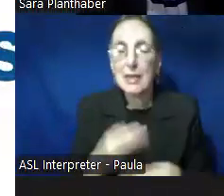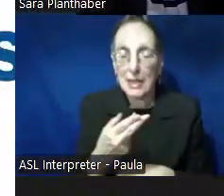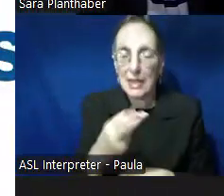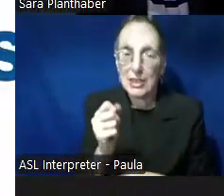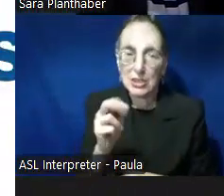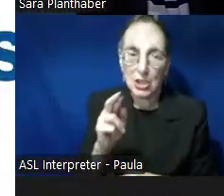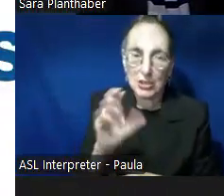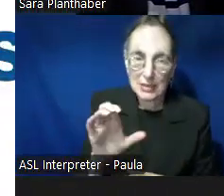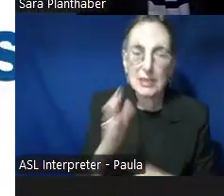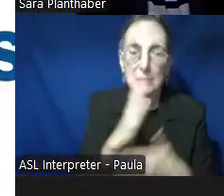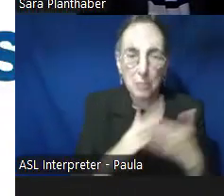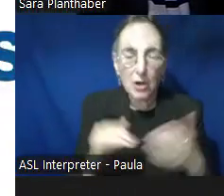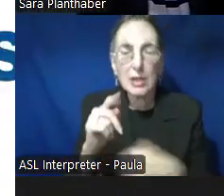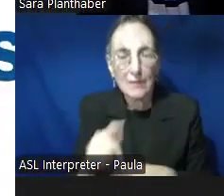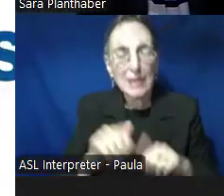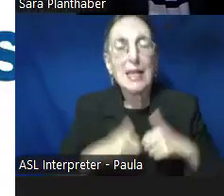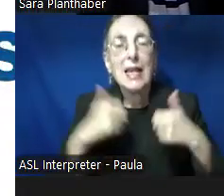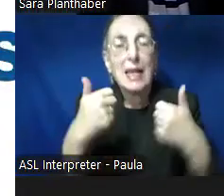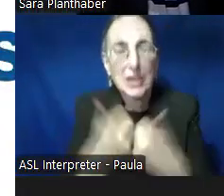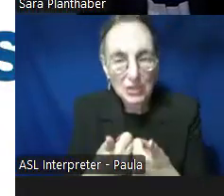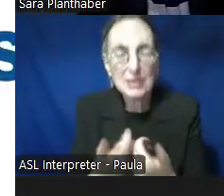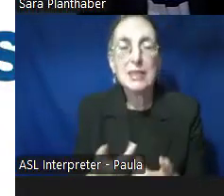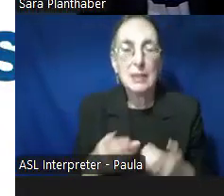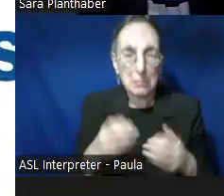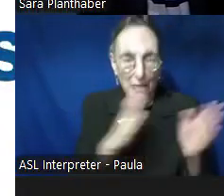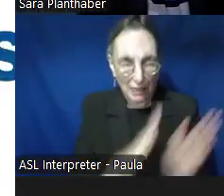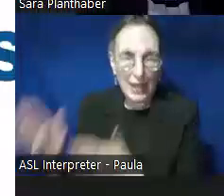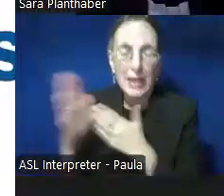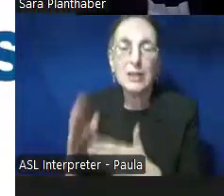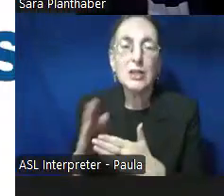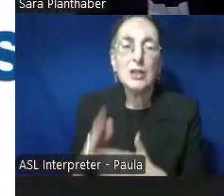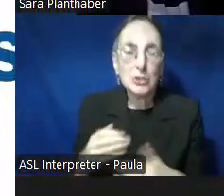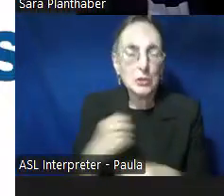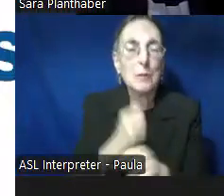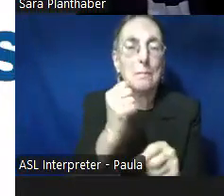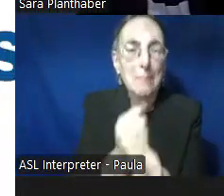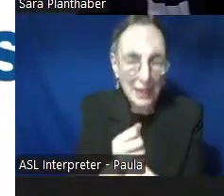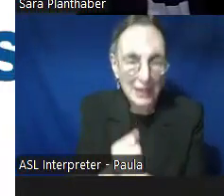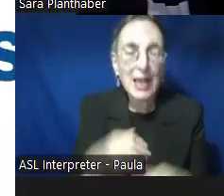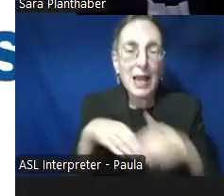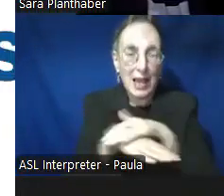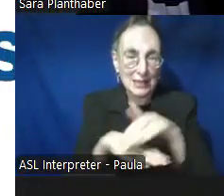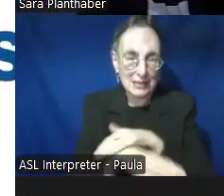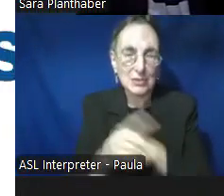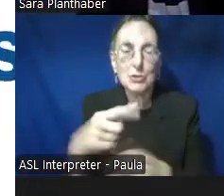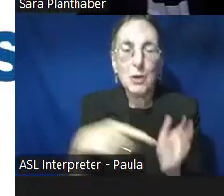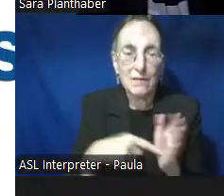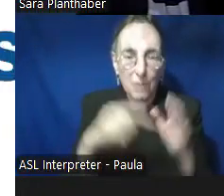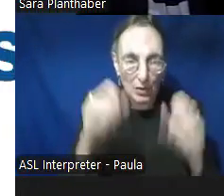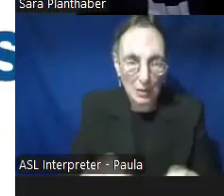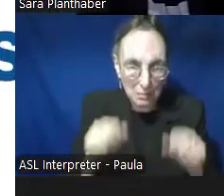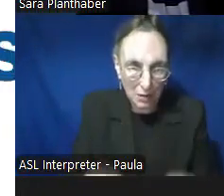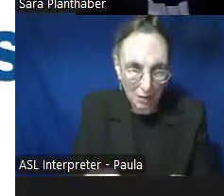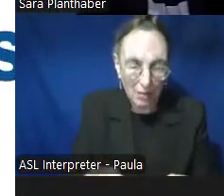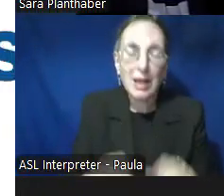interagency initiative to streamline and expand access to affordable, accessible housing, as well as the critical services that